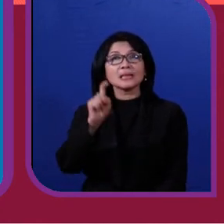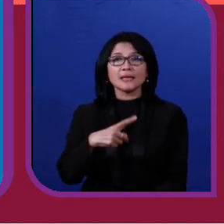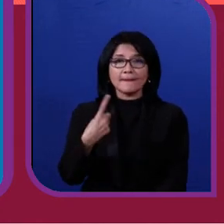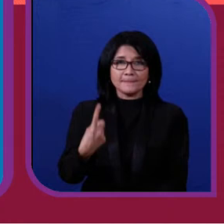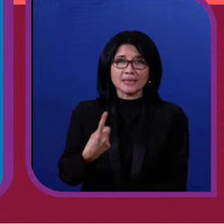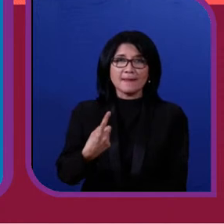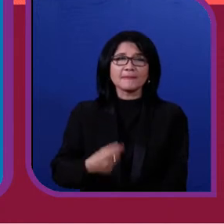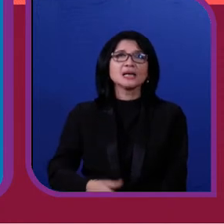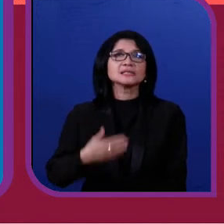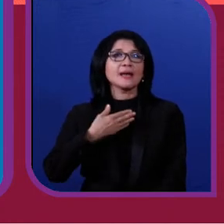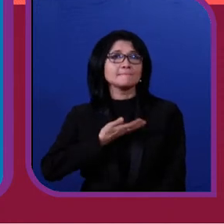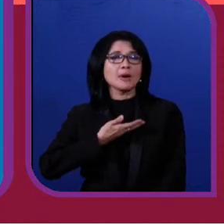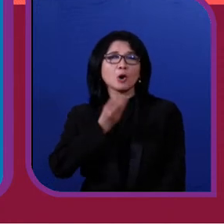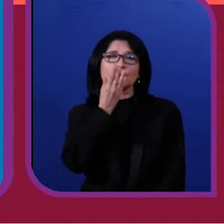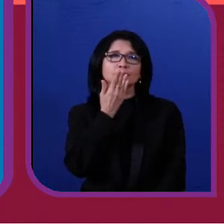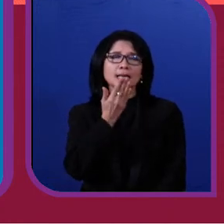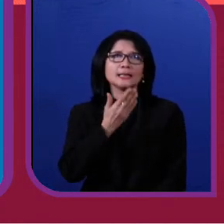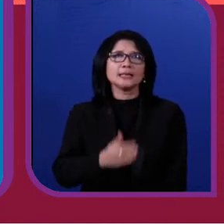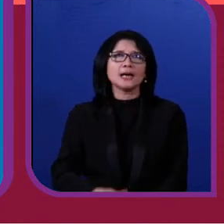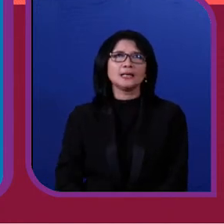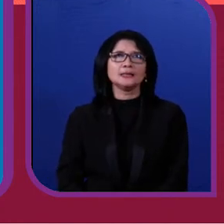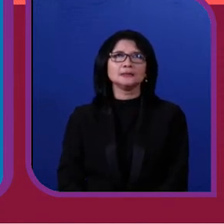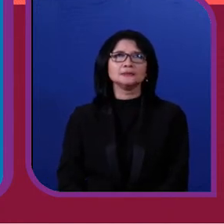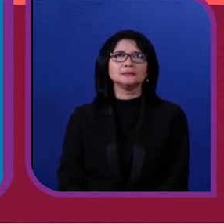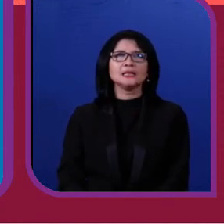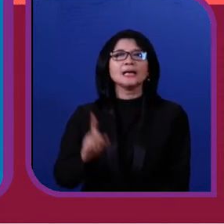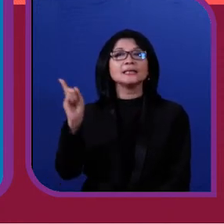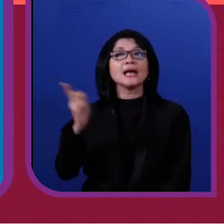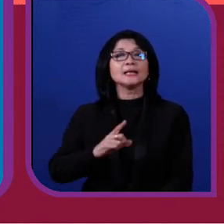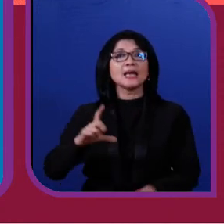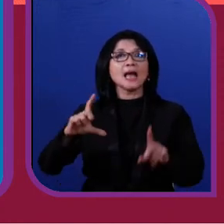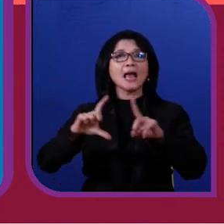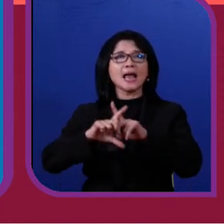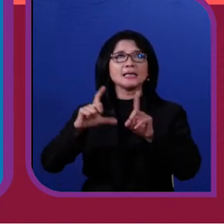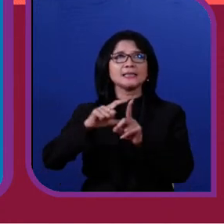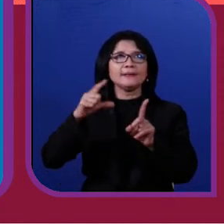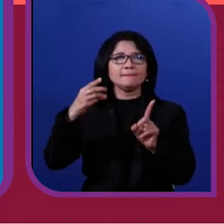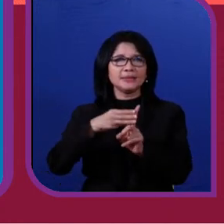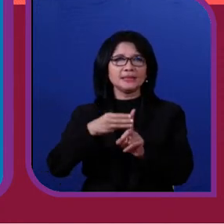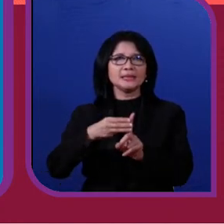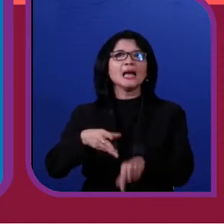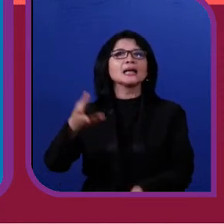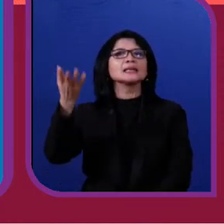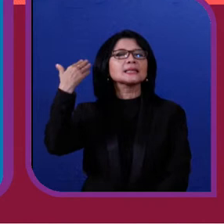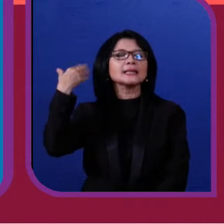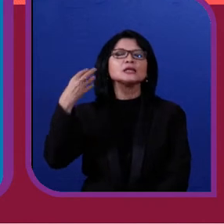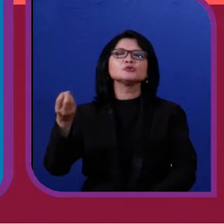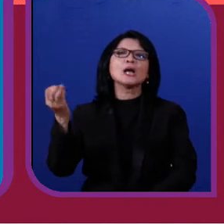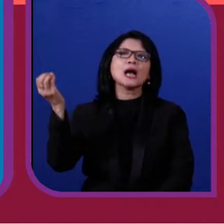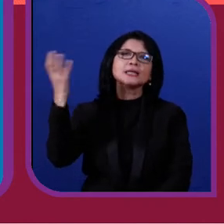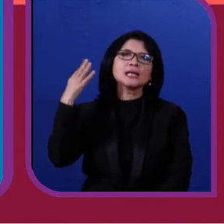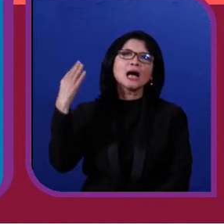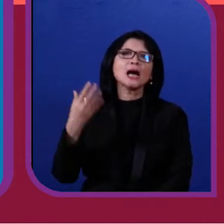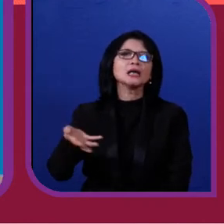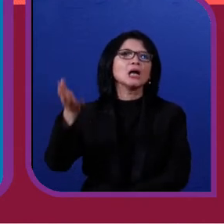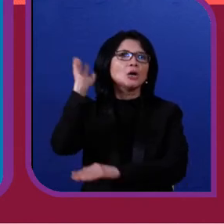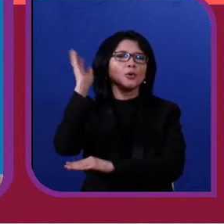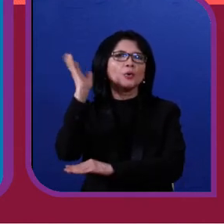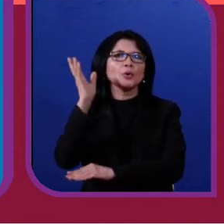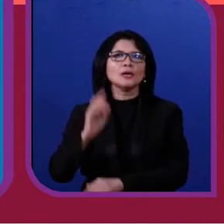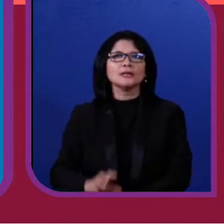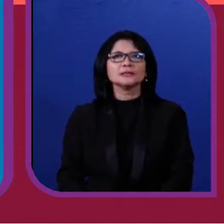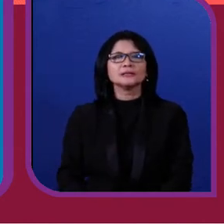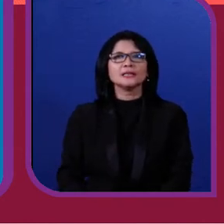from ADP sweet heart from depan LSP out what action step down to overcome